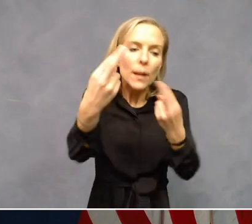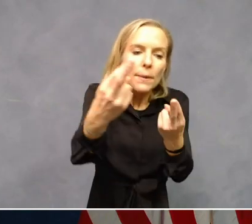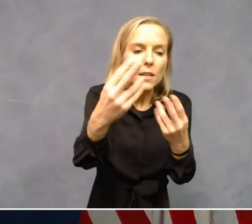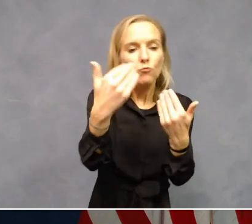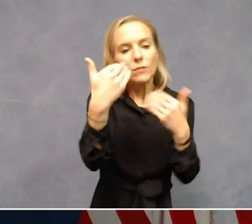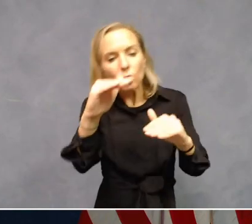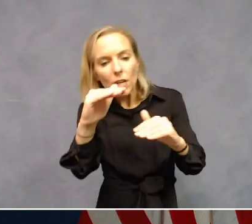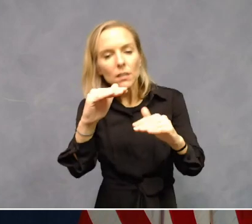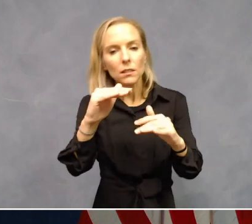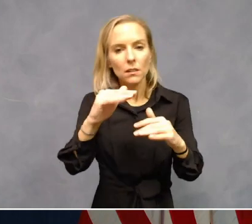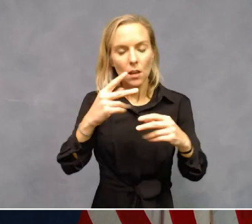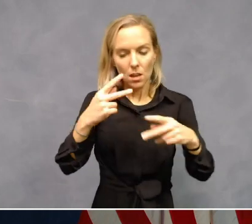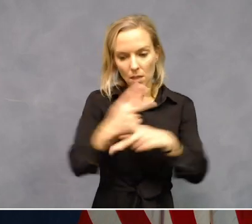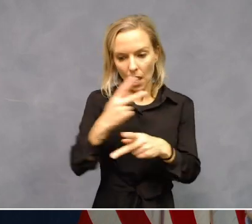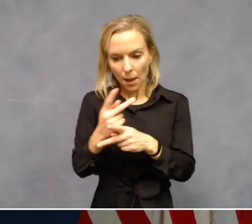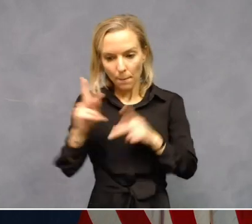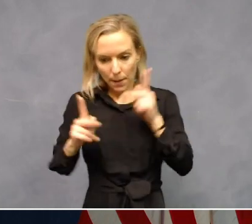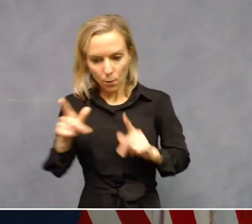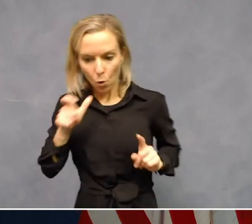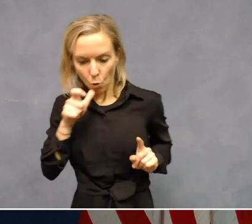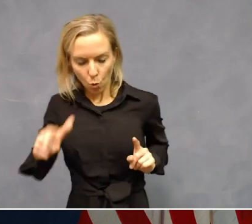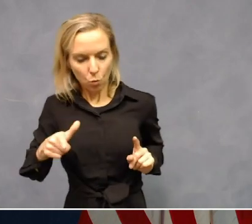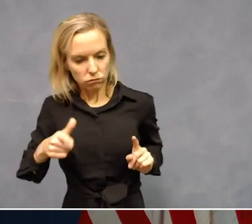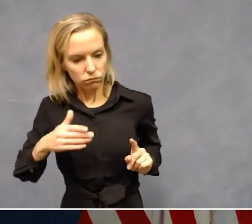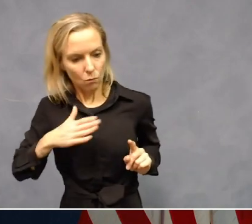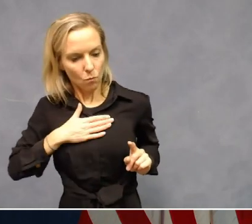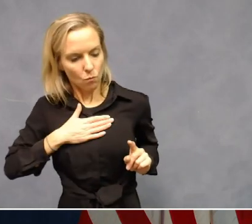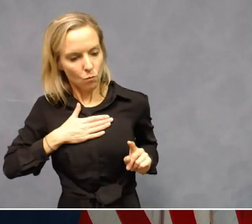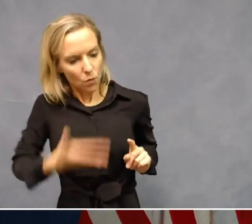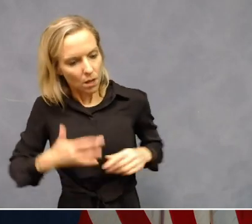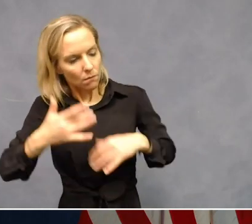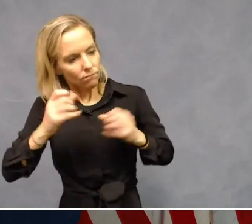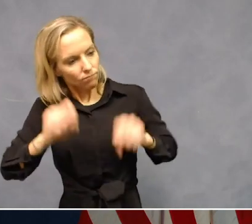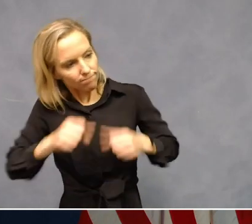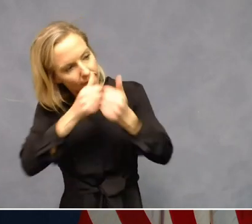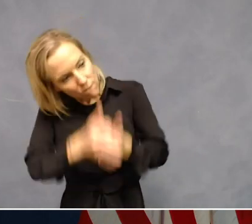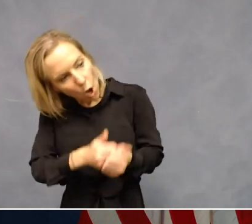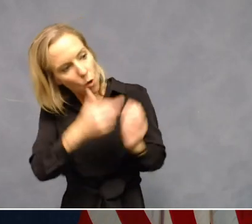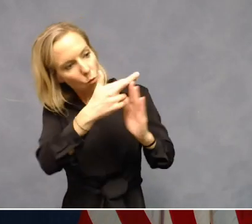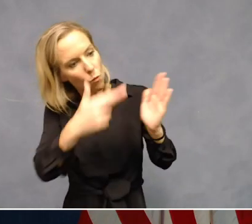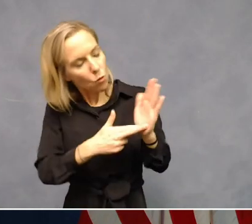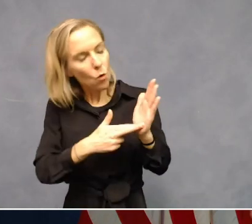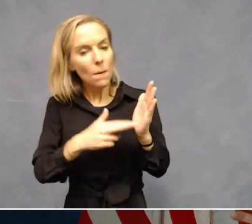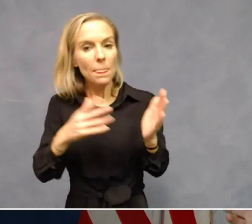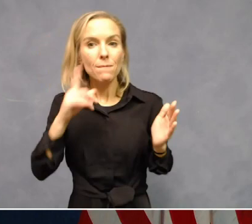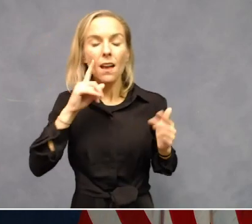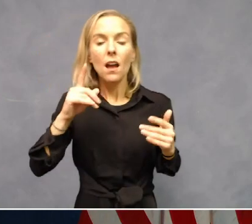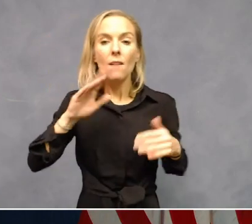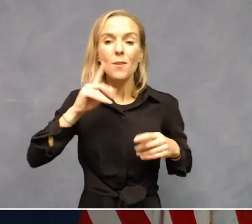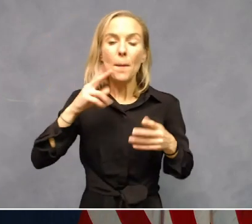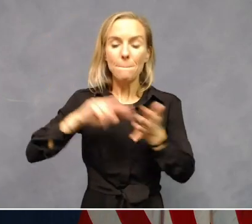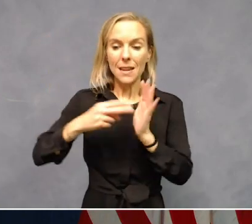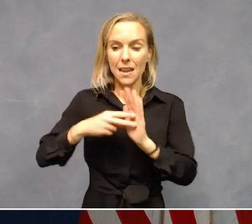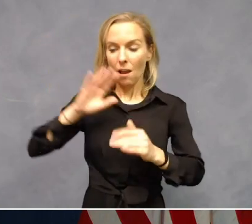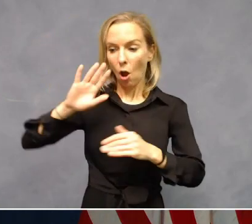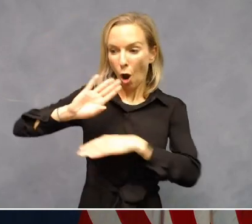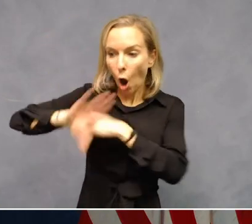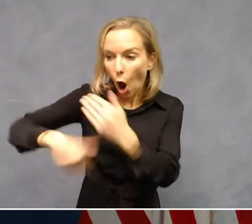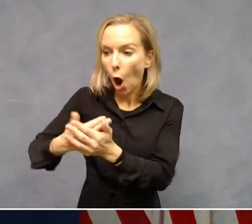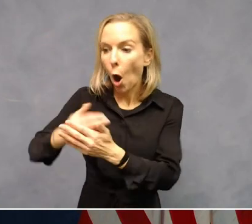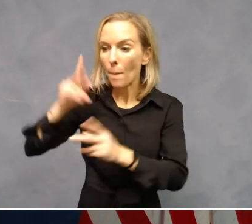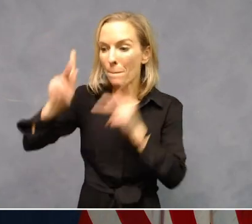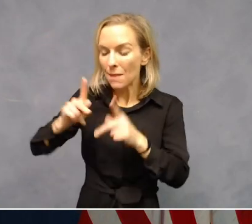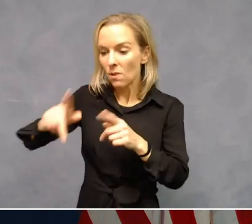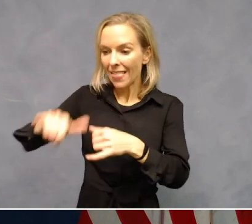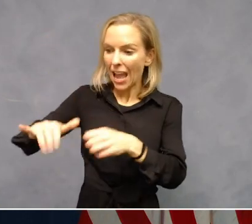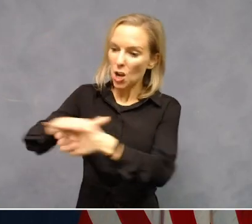number of people that are willing to follow them equals our best result. And if we end up losing whole communities based on the next steps that we take,